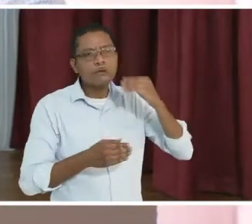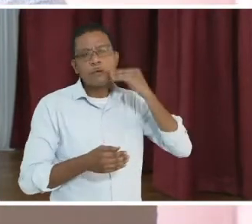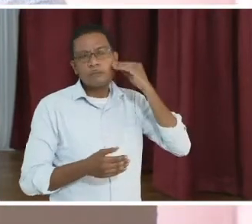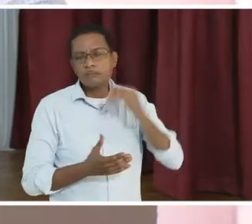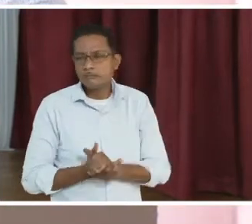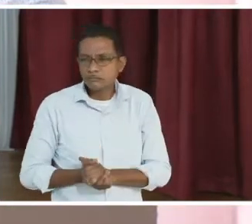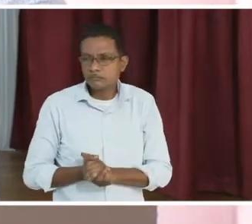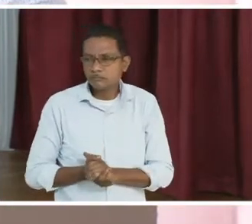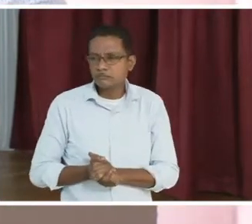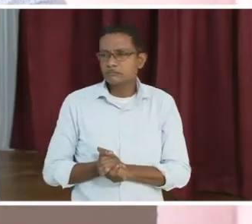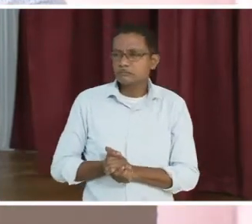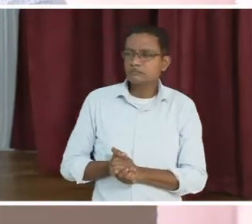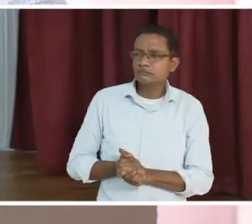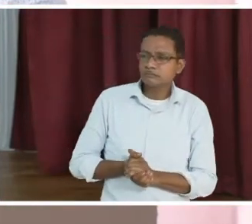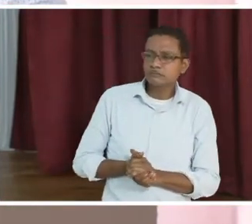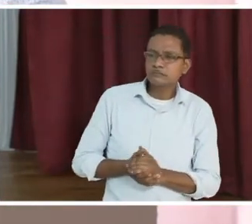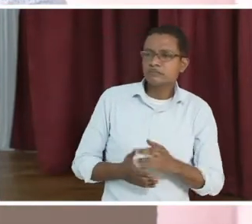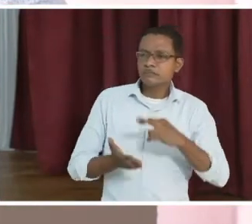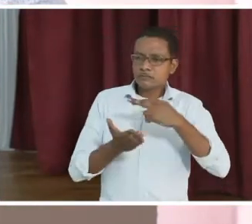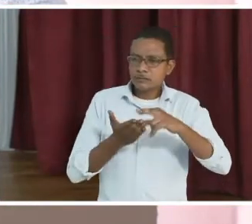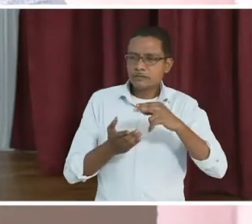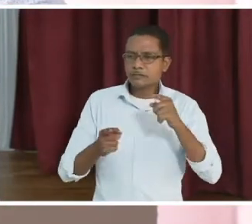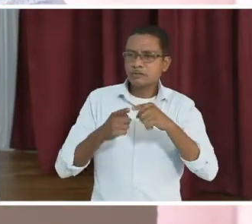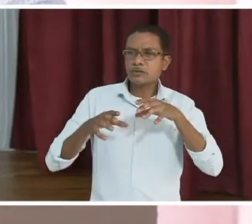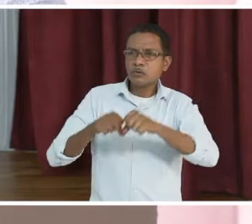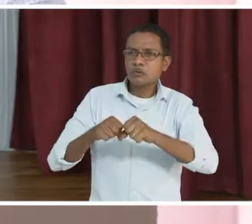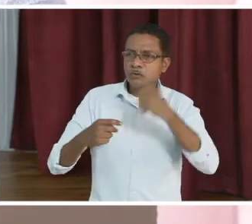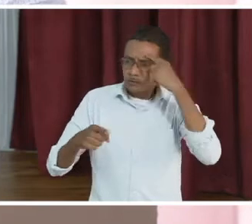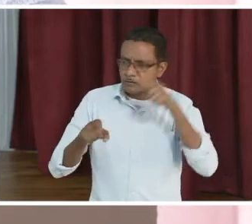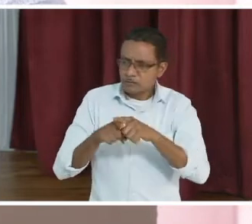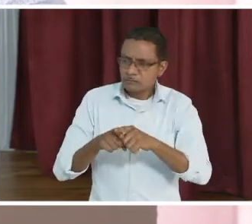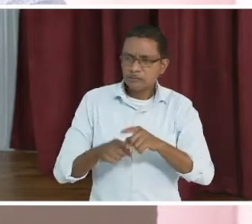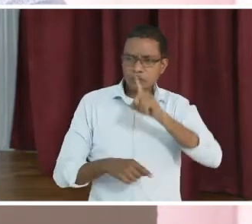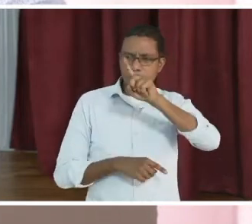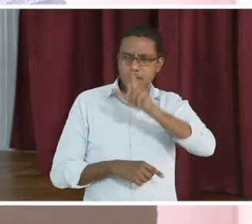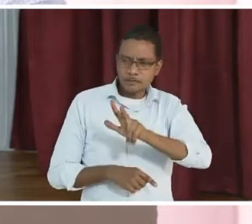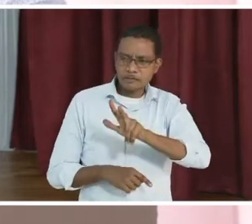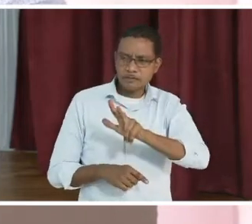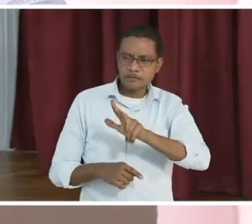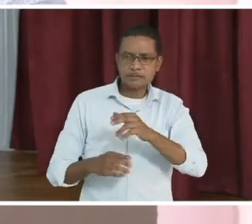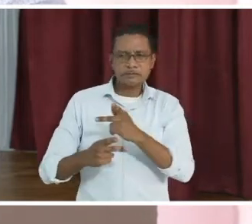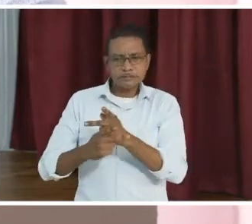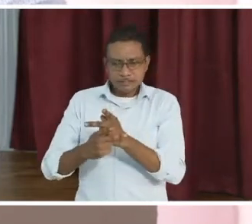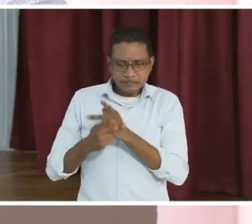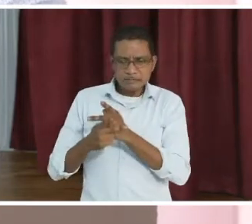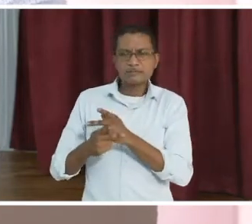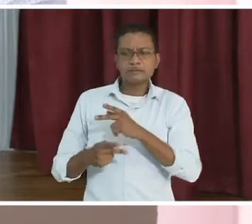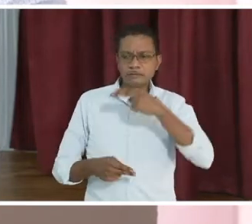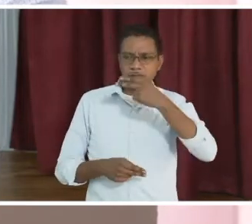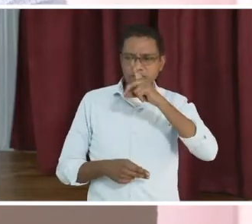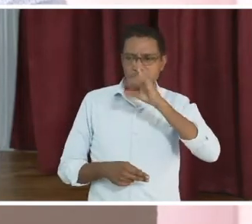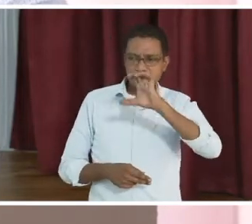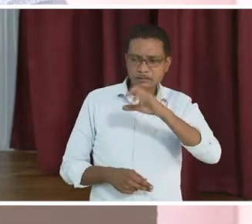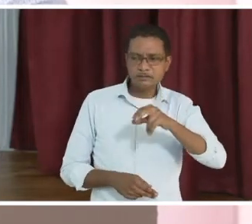on a rent-to-own agreement. 1/3 is retained at the agency as an administrative fee, and